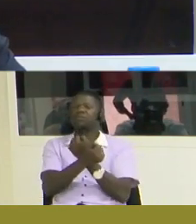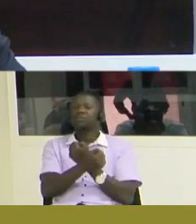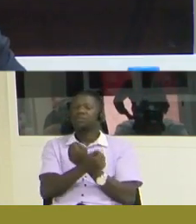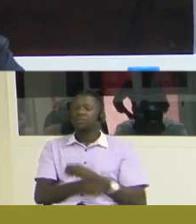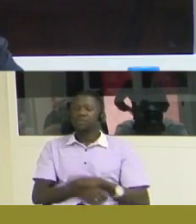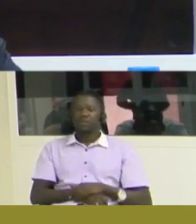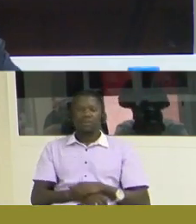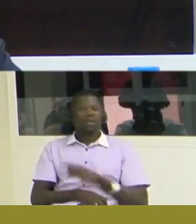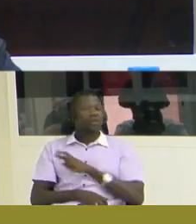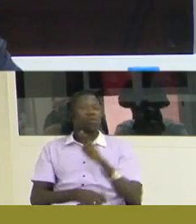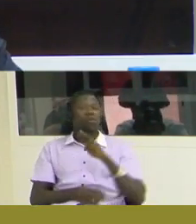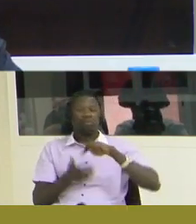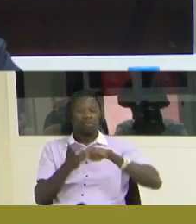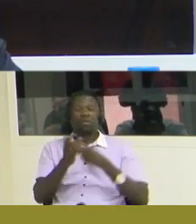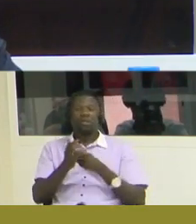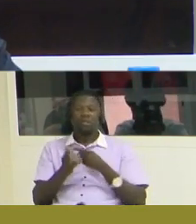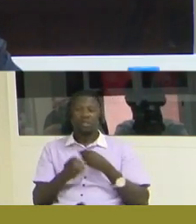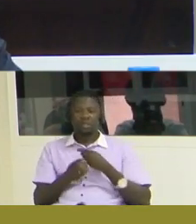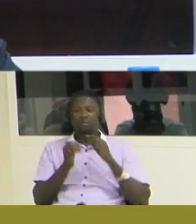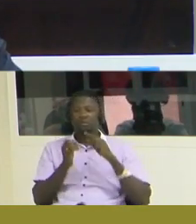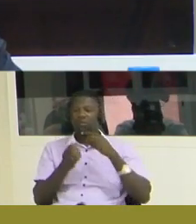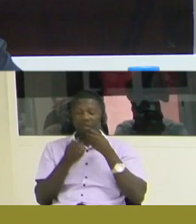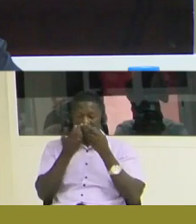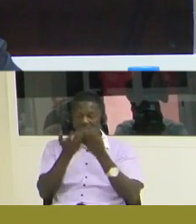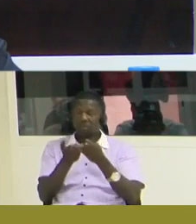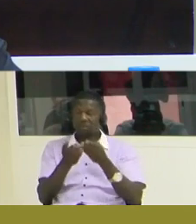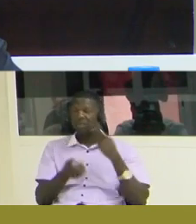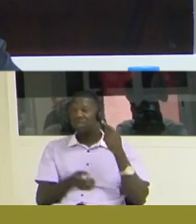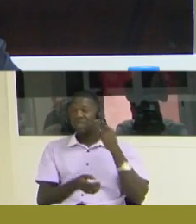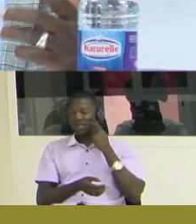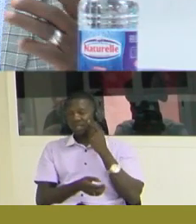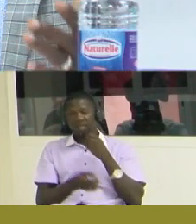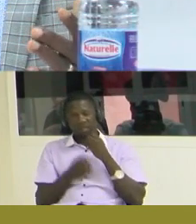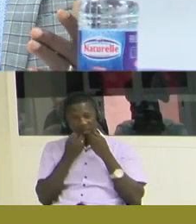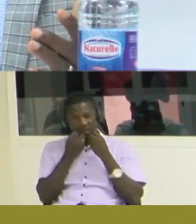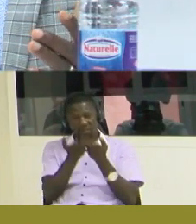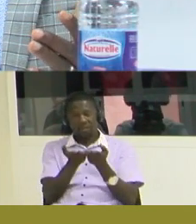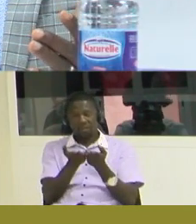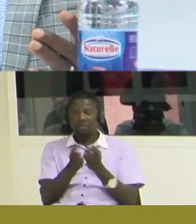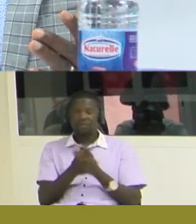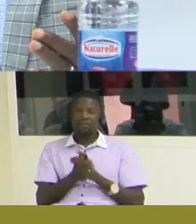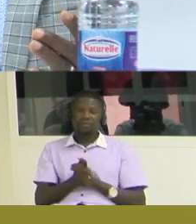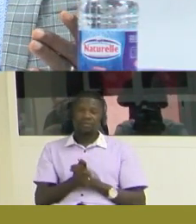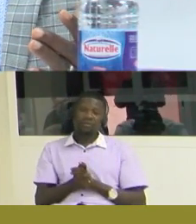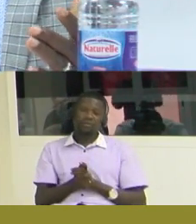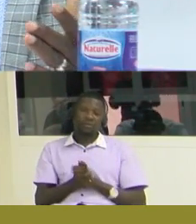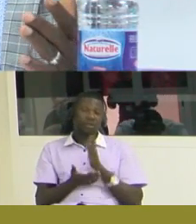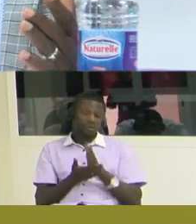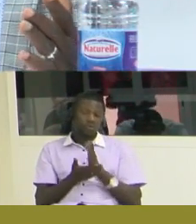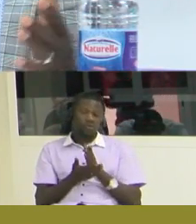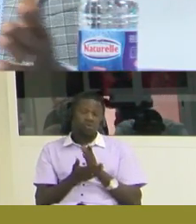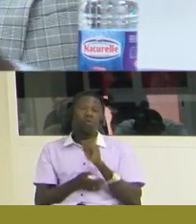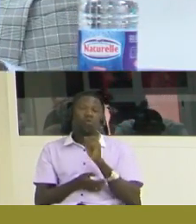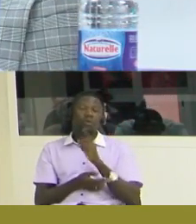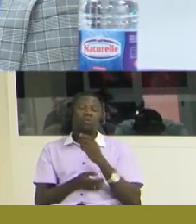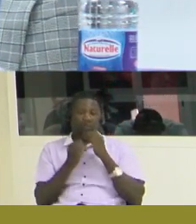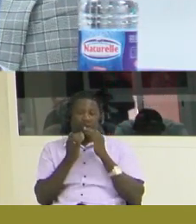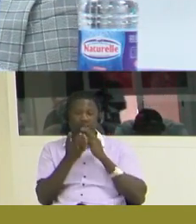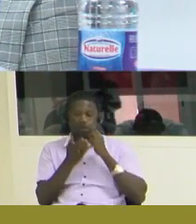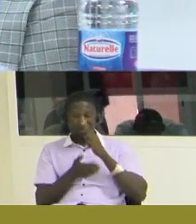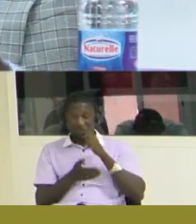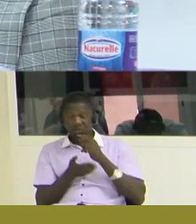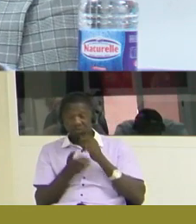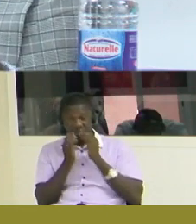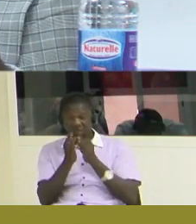was mentioned on the day that he said that fair enough but what I'm trying to say is that you therefore